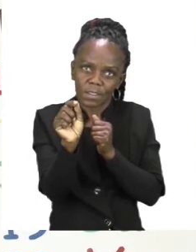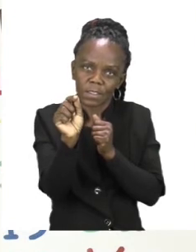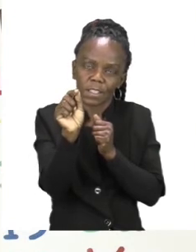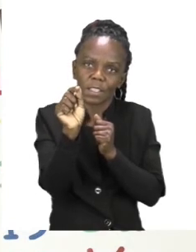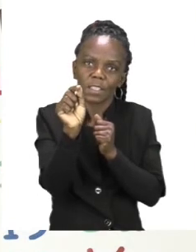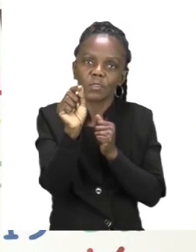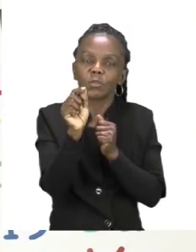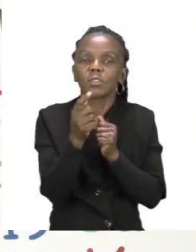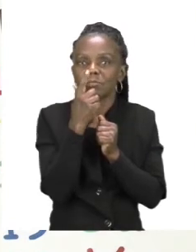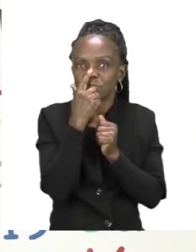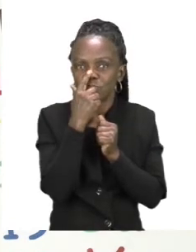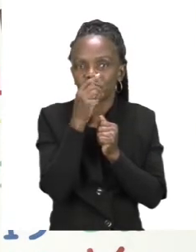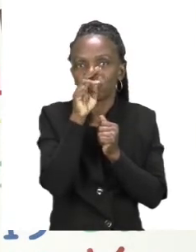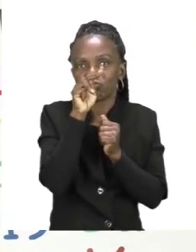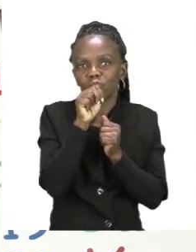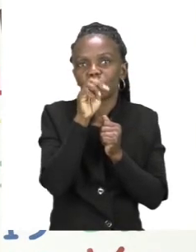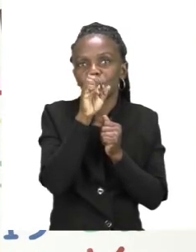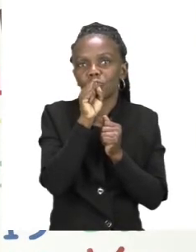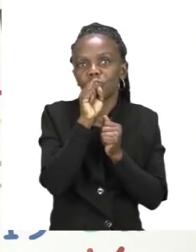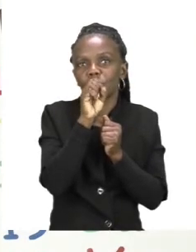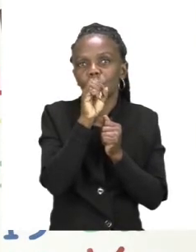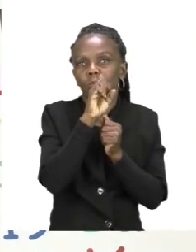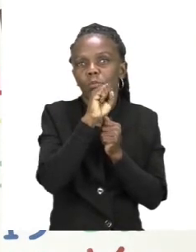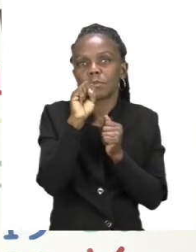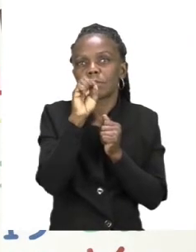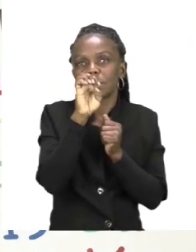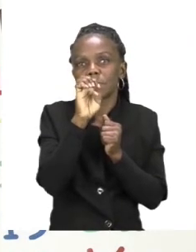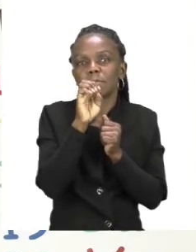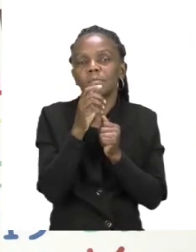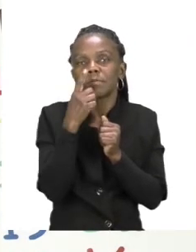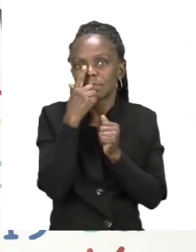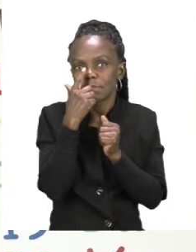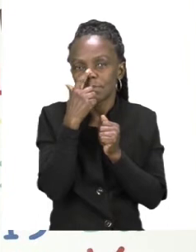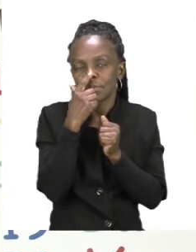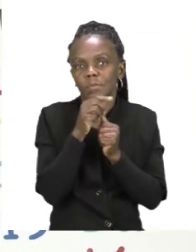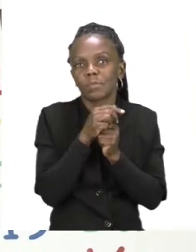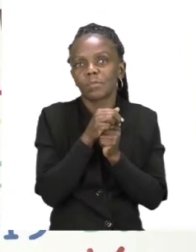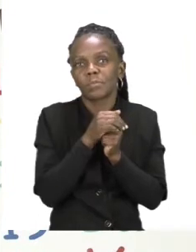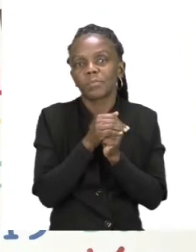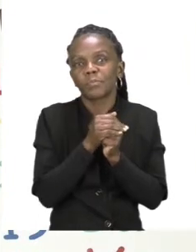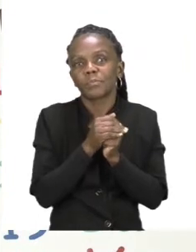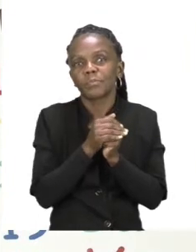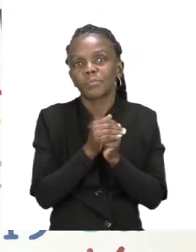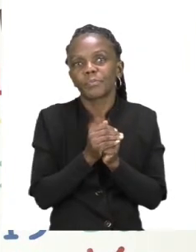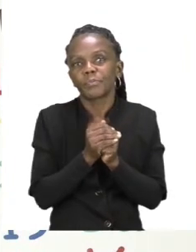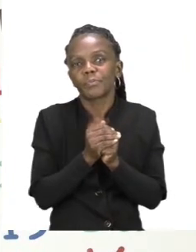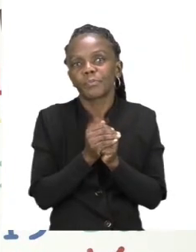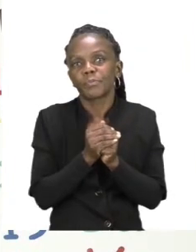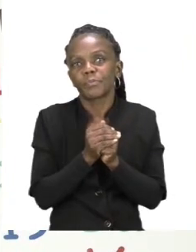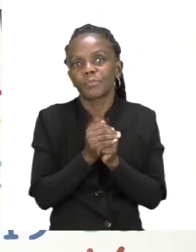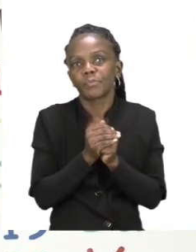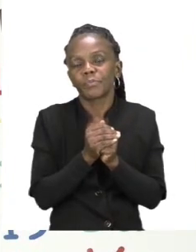word nose. Touch your nose. Very good. The next